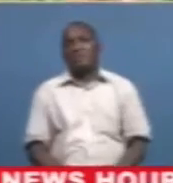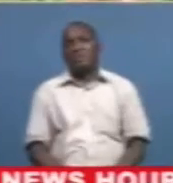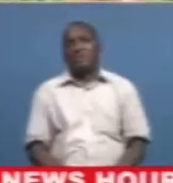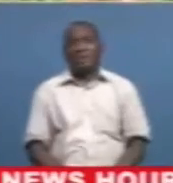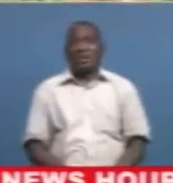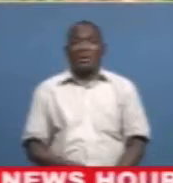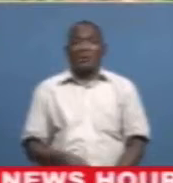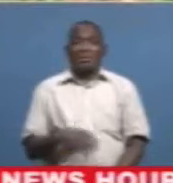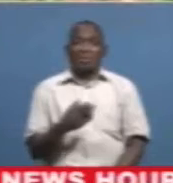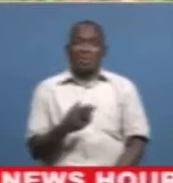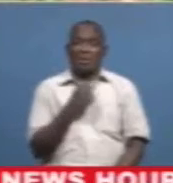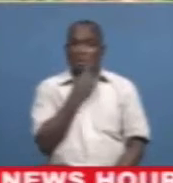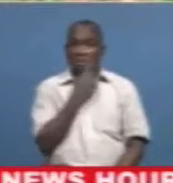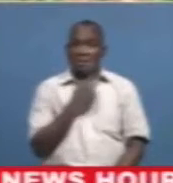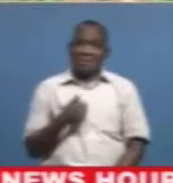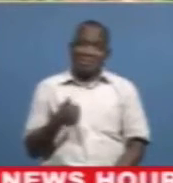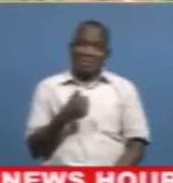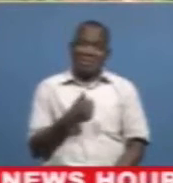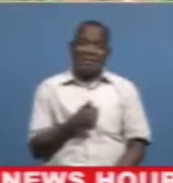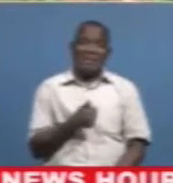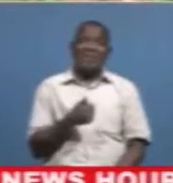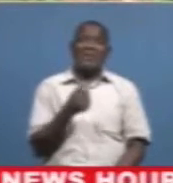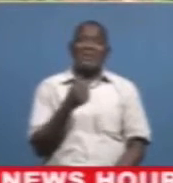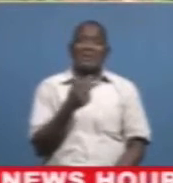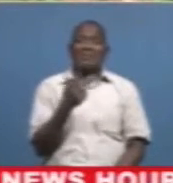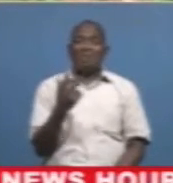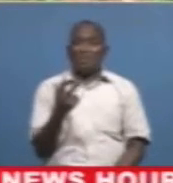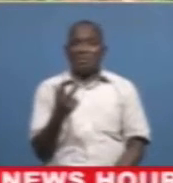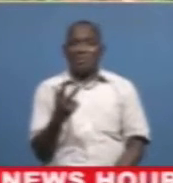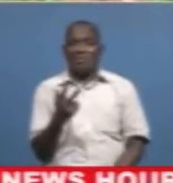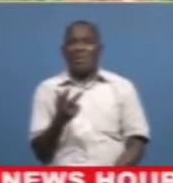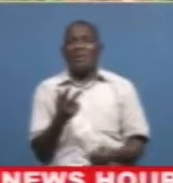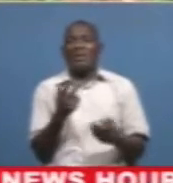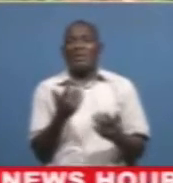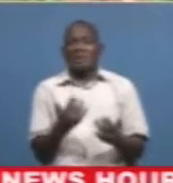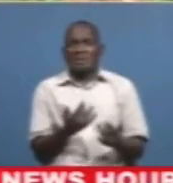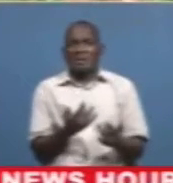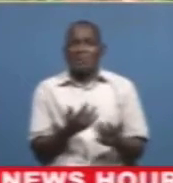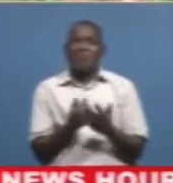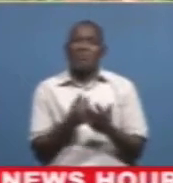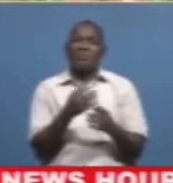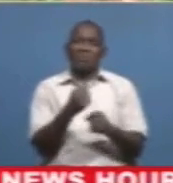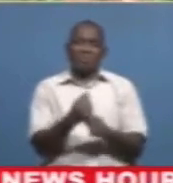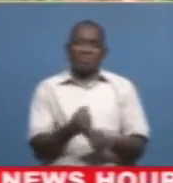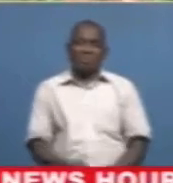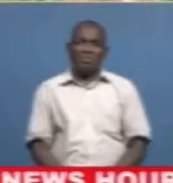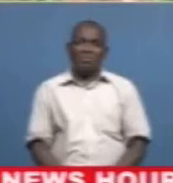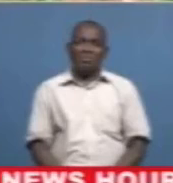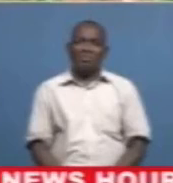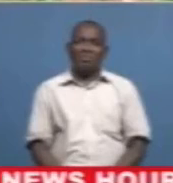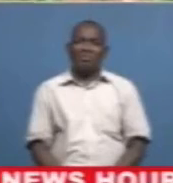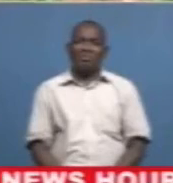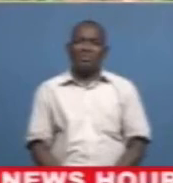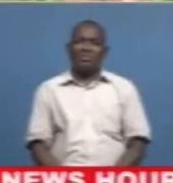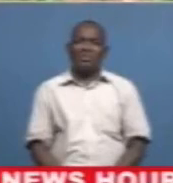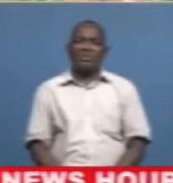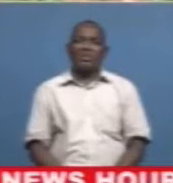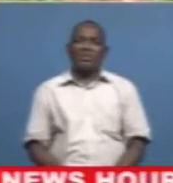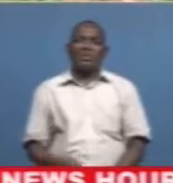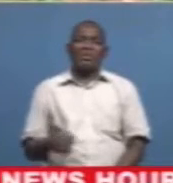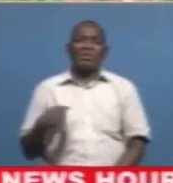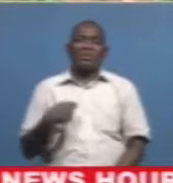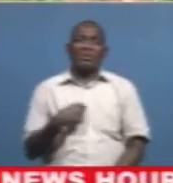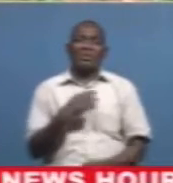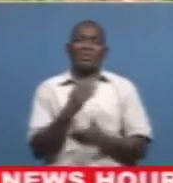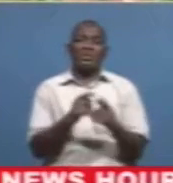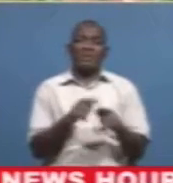were 3 or 4 days, you sit here overnight before you get some water. And we are getting typhoid because of